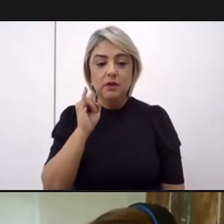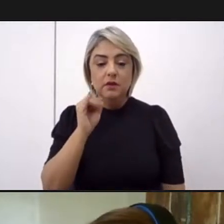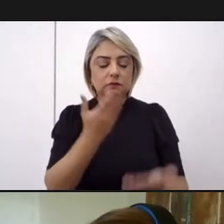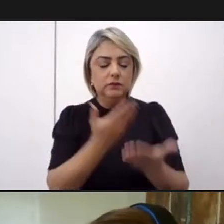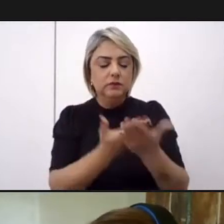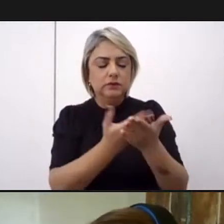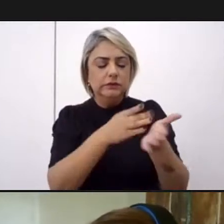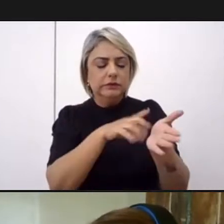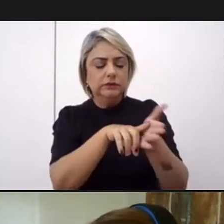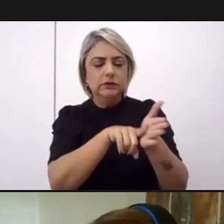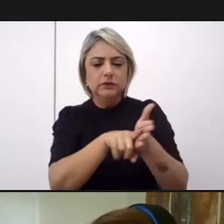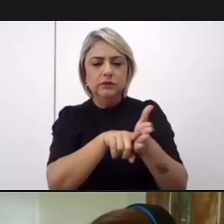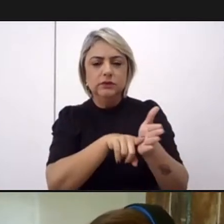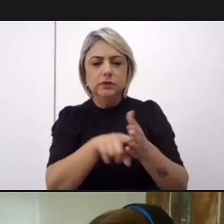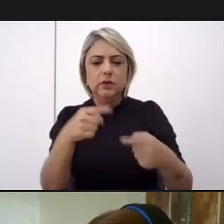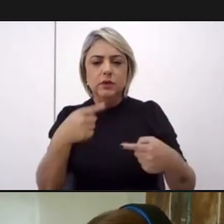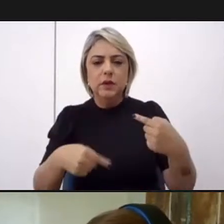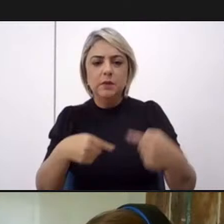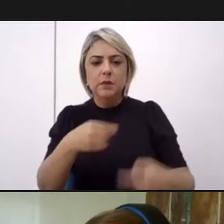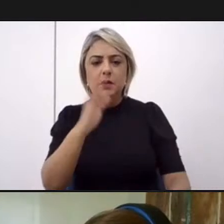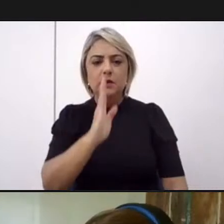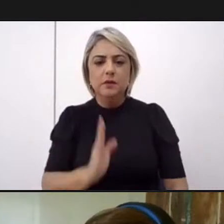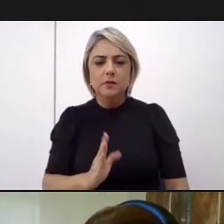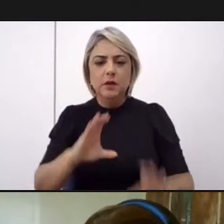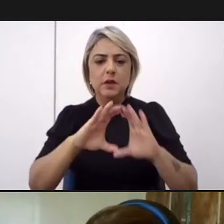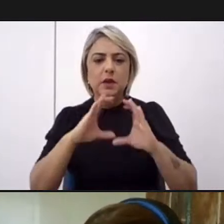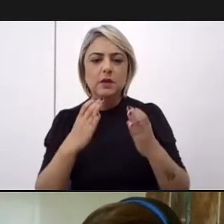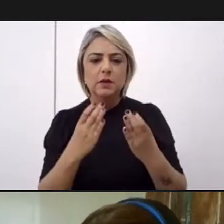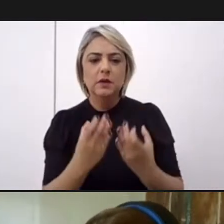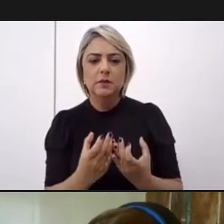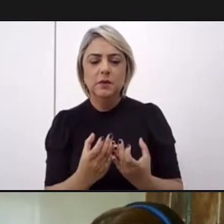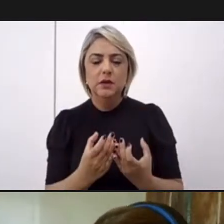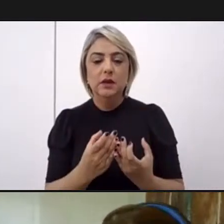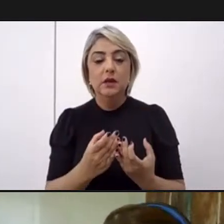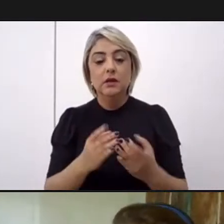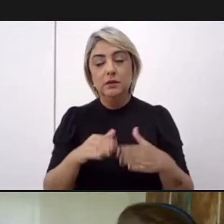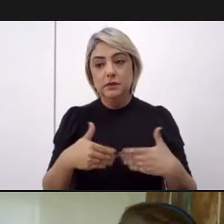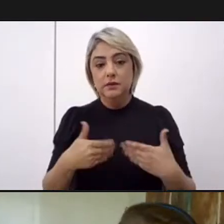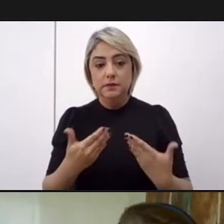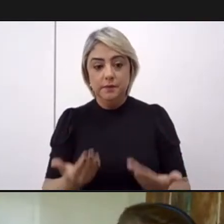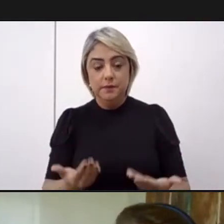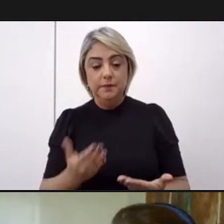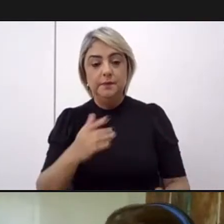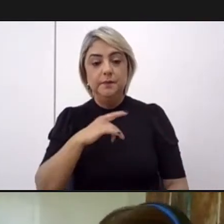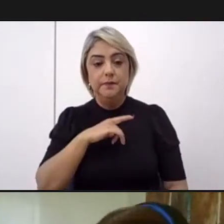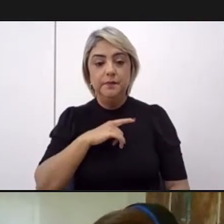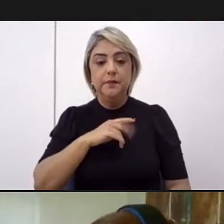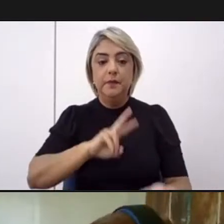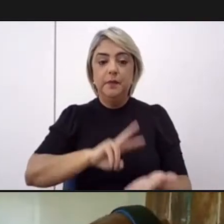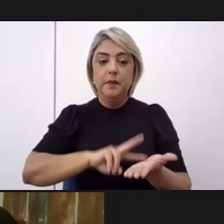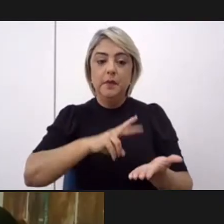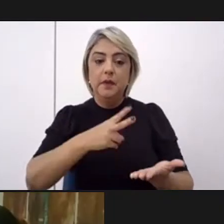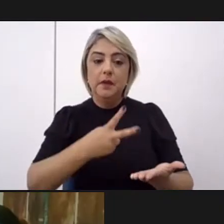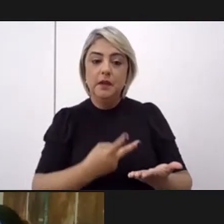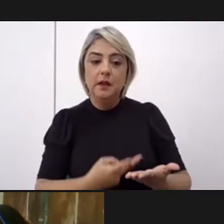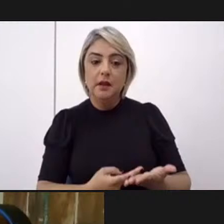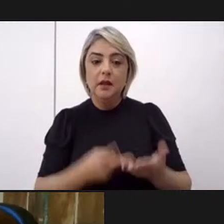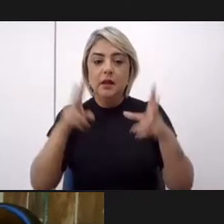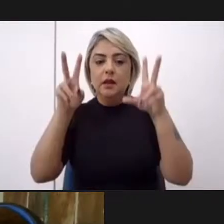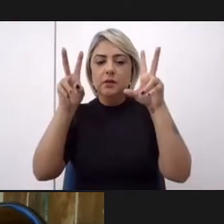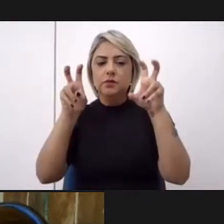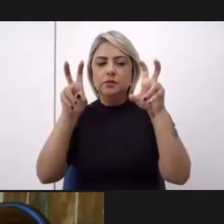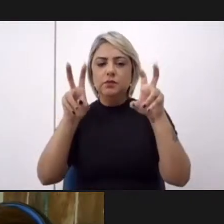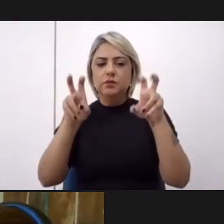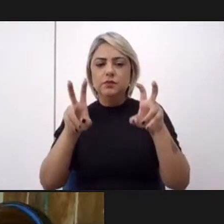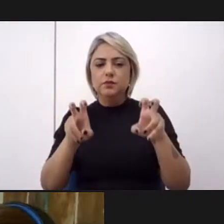the community, insofar as it has translated many titles from important